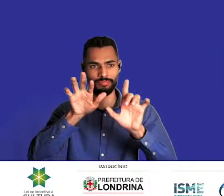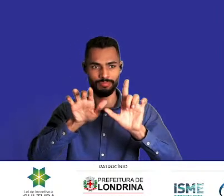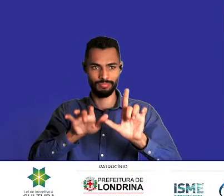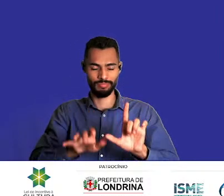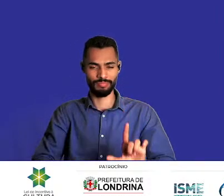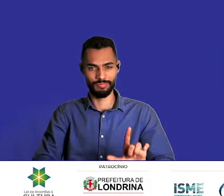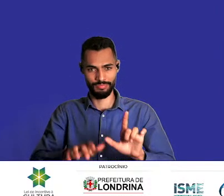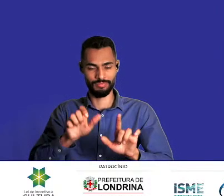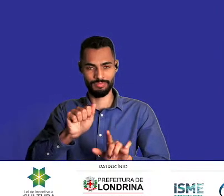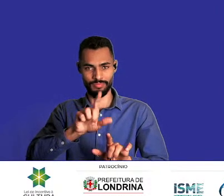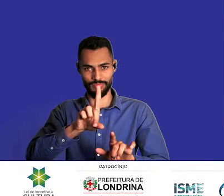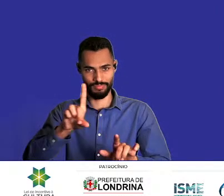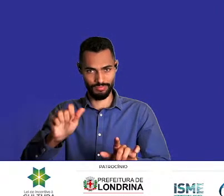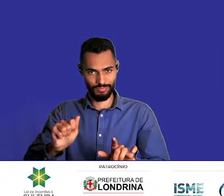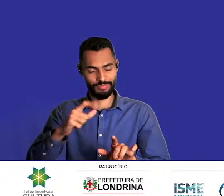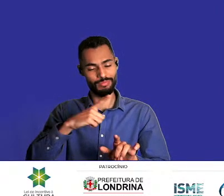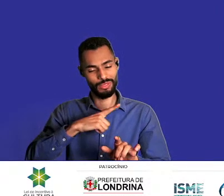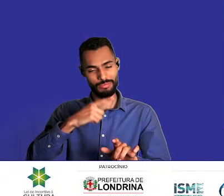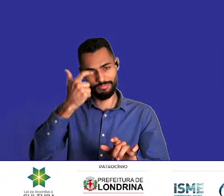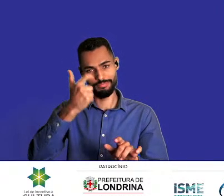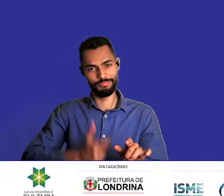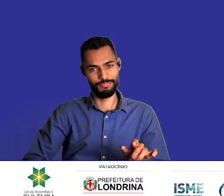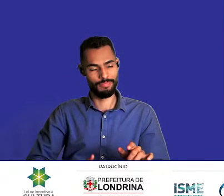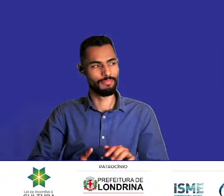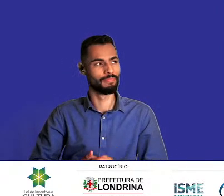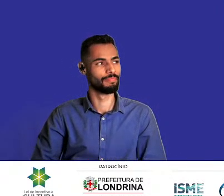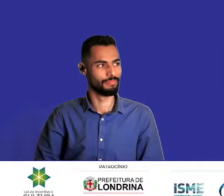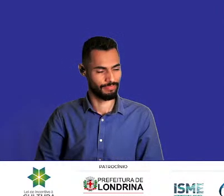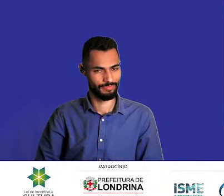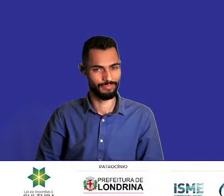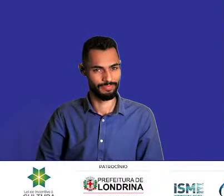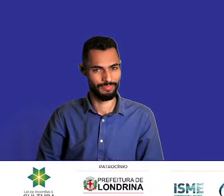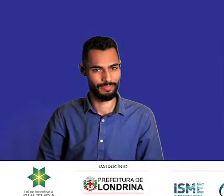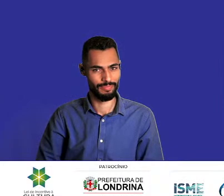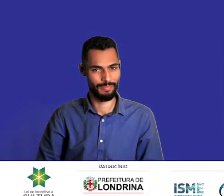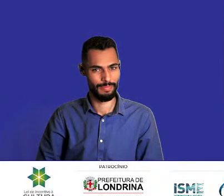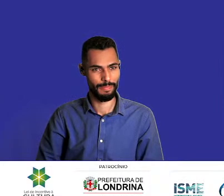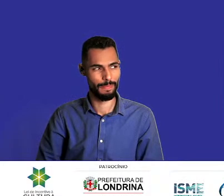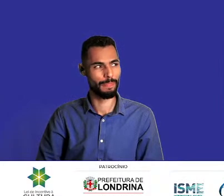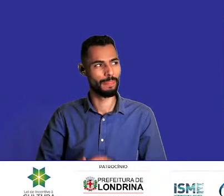honors, to this Brazilian seminar, Dr. Emily Acuno.